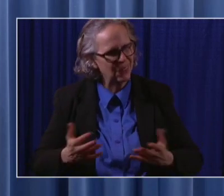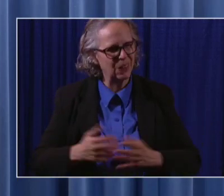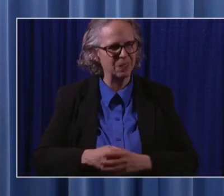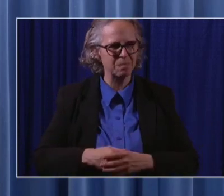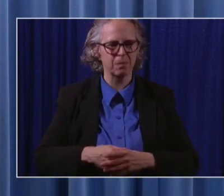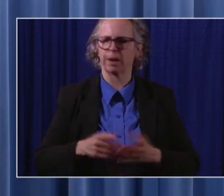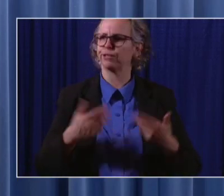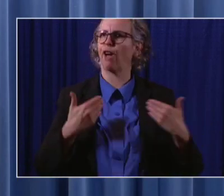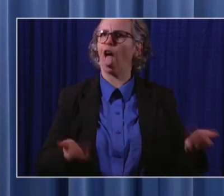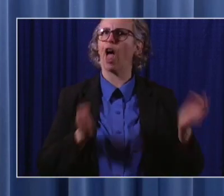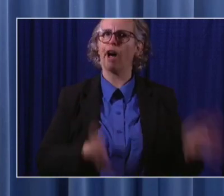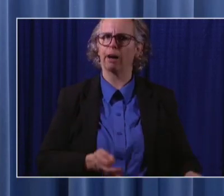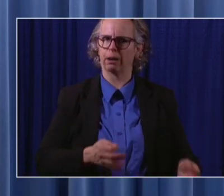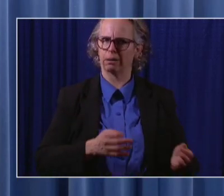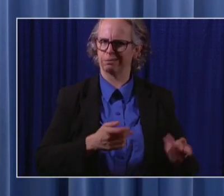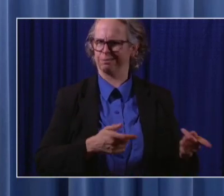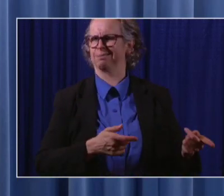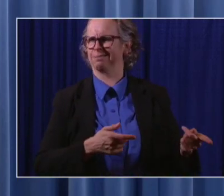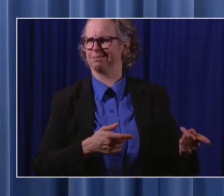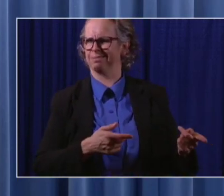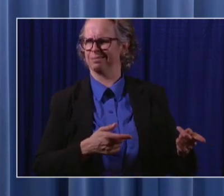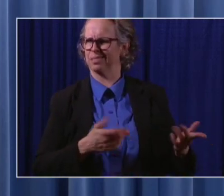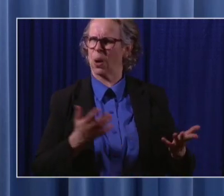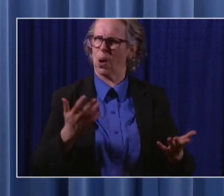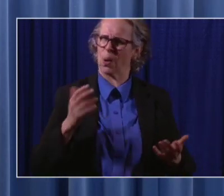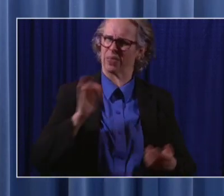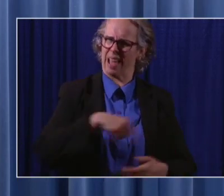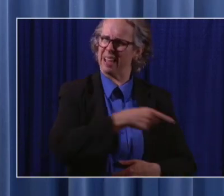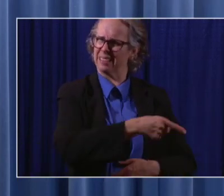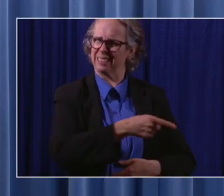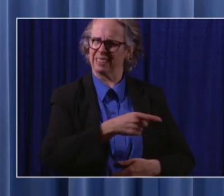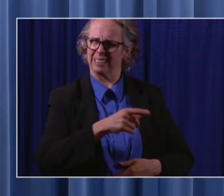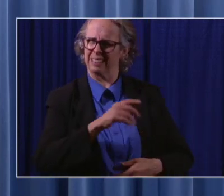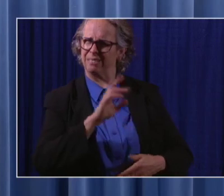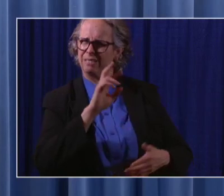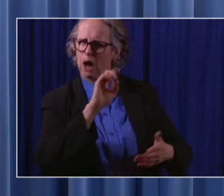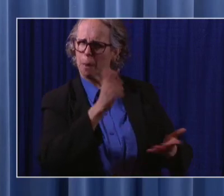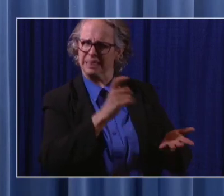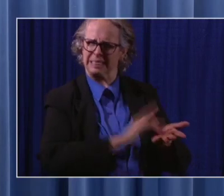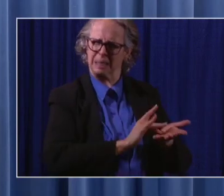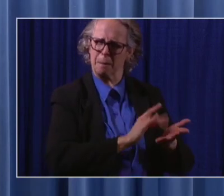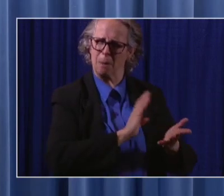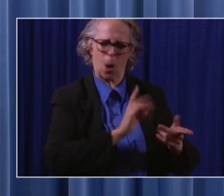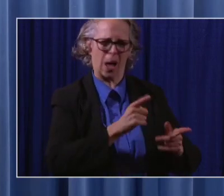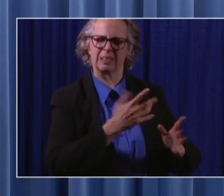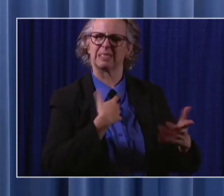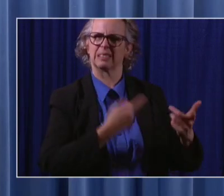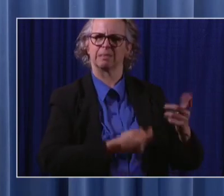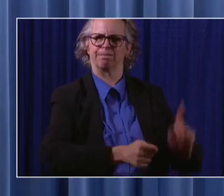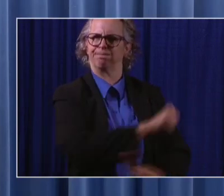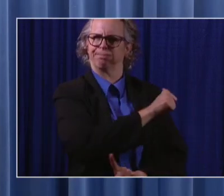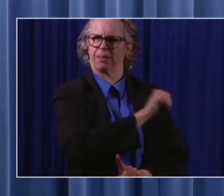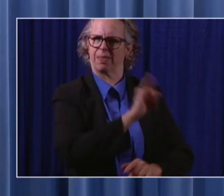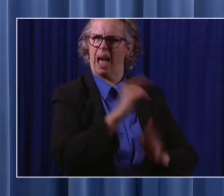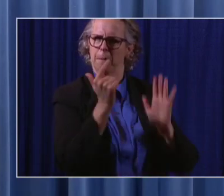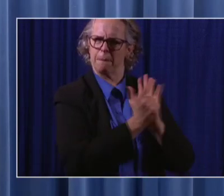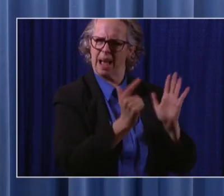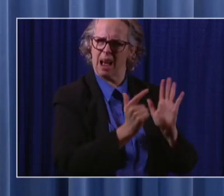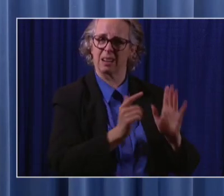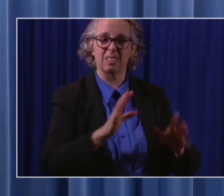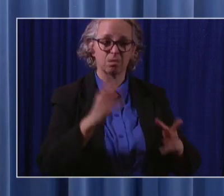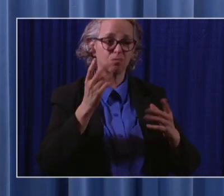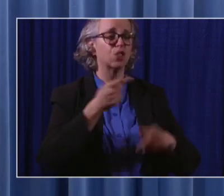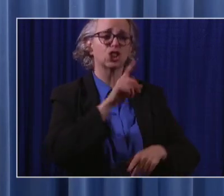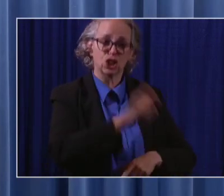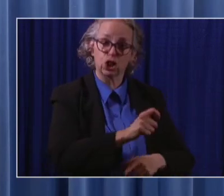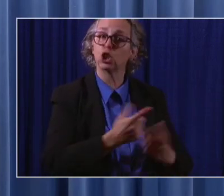pull this back, I did not tell them what the right answer should be. What I said is you should